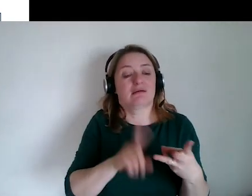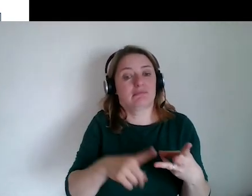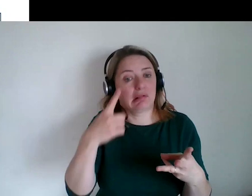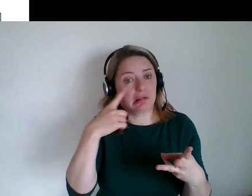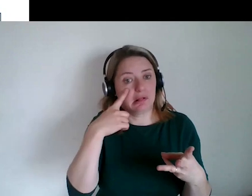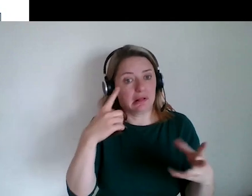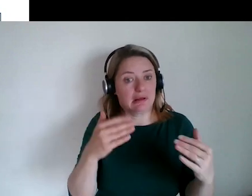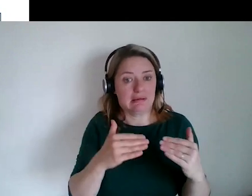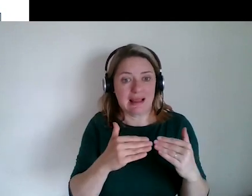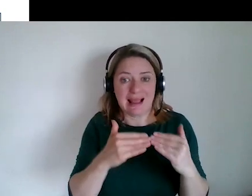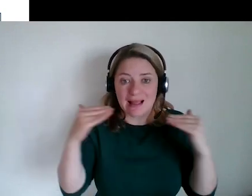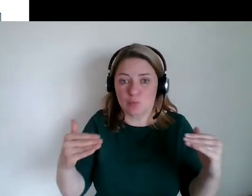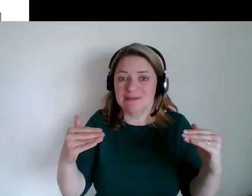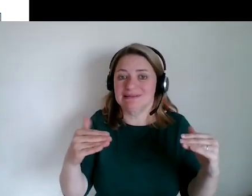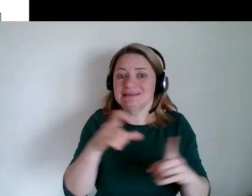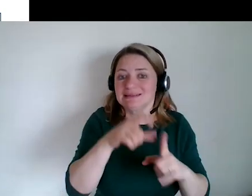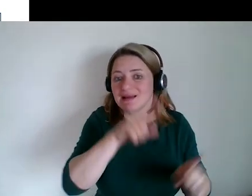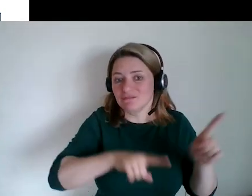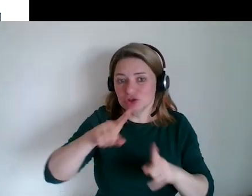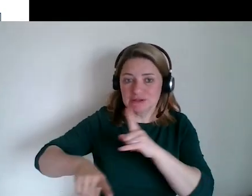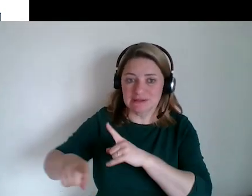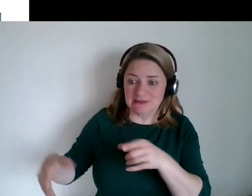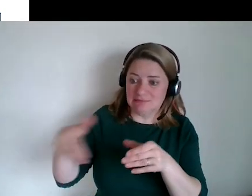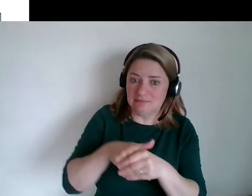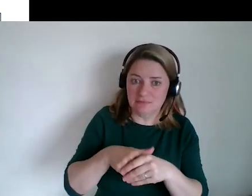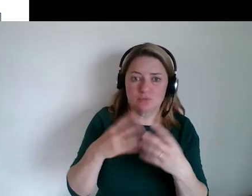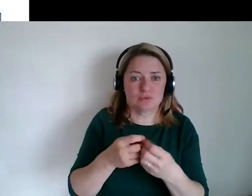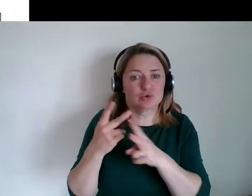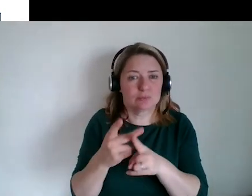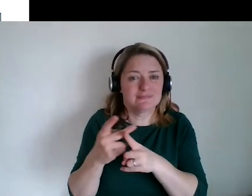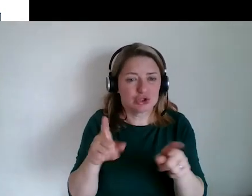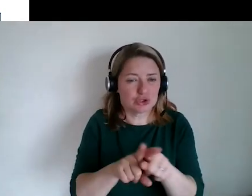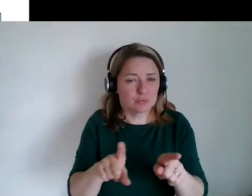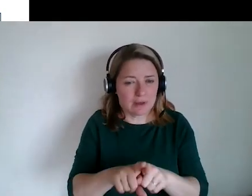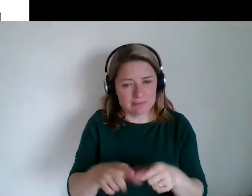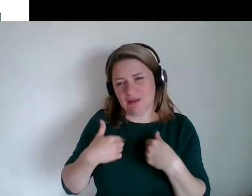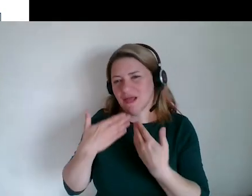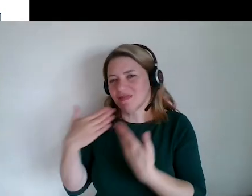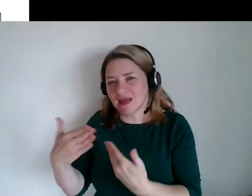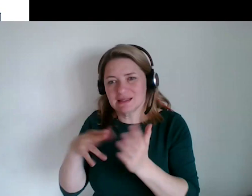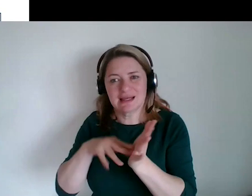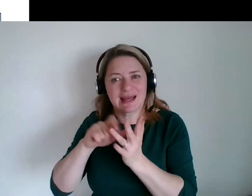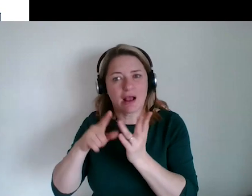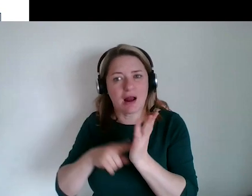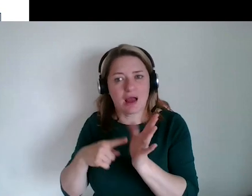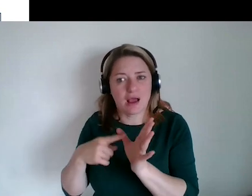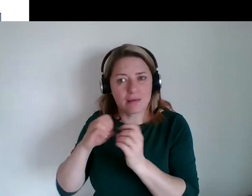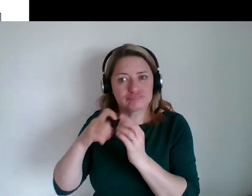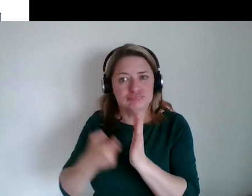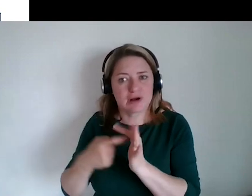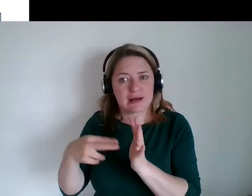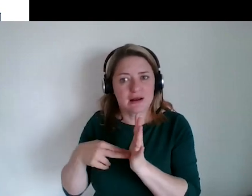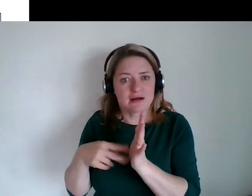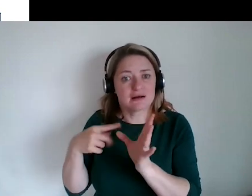optimizing equity, diversity and inclusivity in educational research and supervision. My thanks to Nicola Brennan, who is leading that